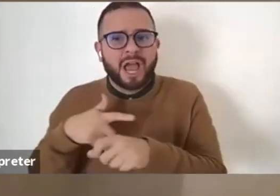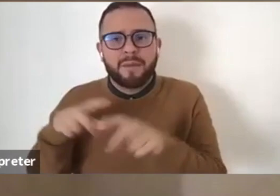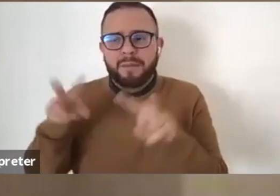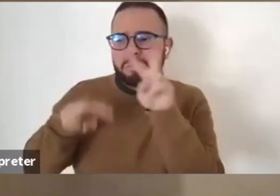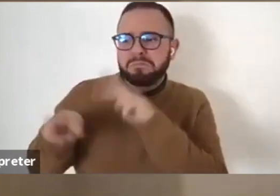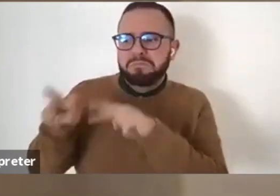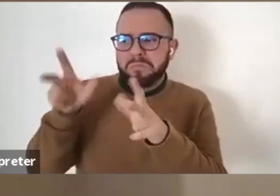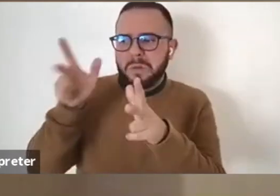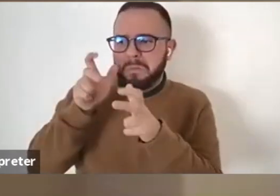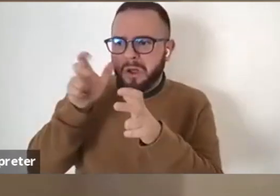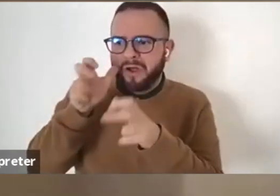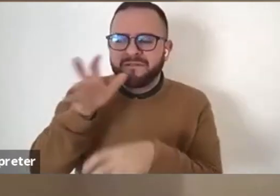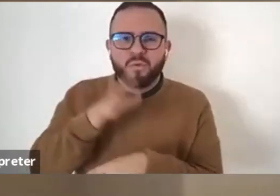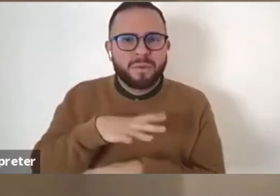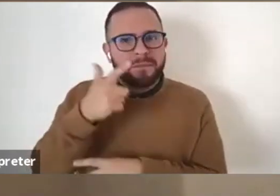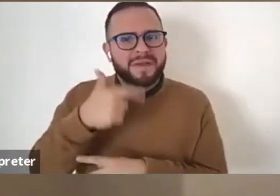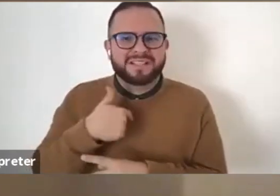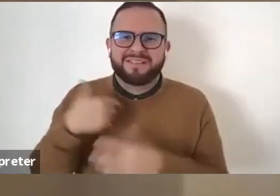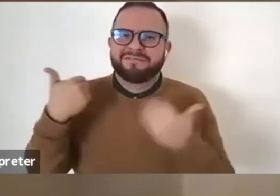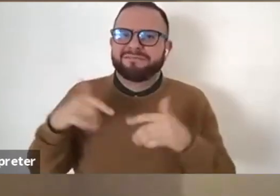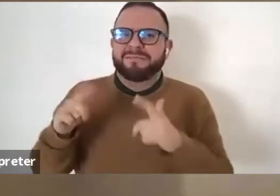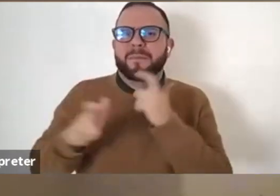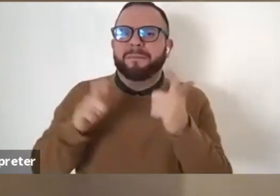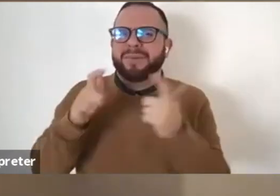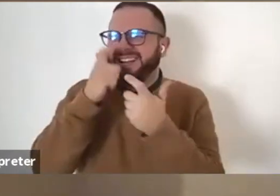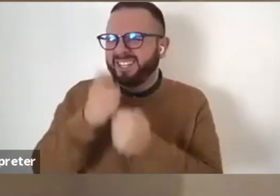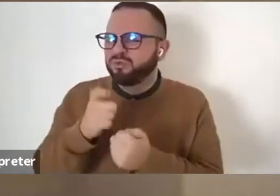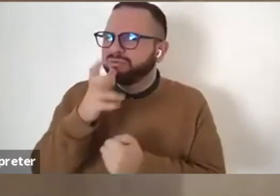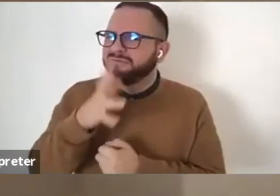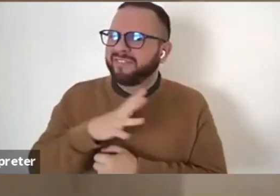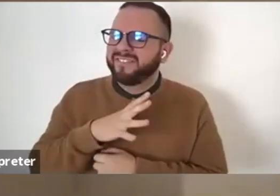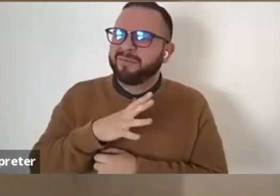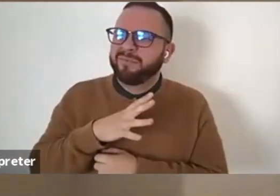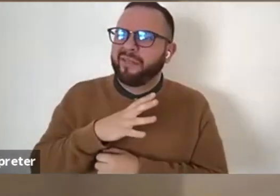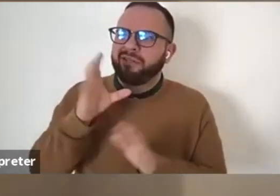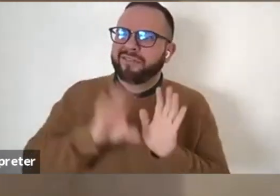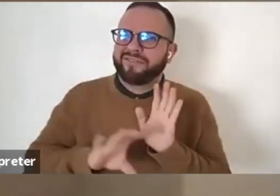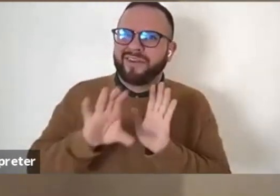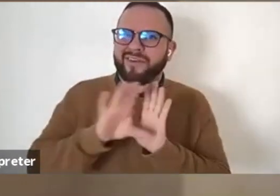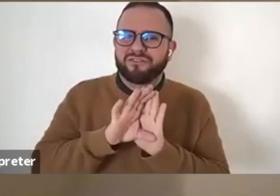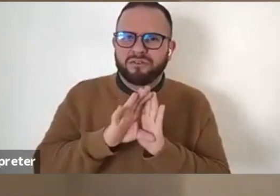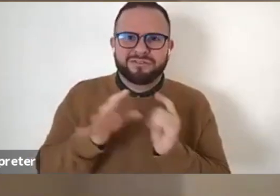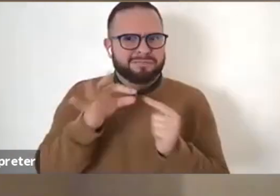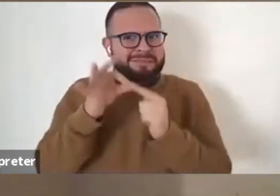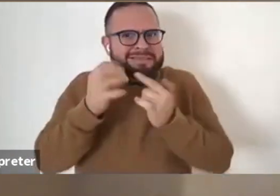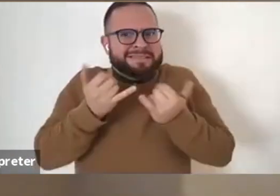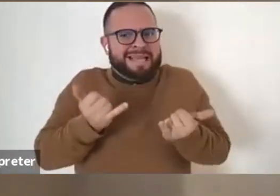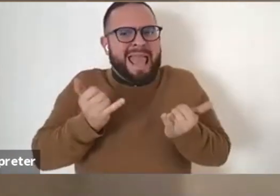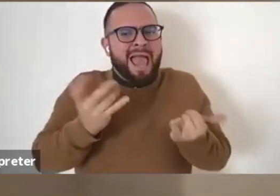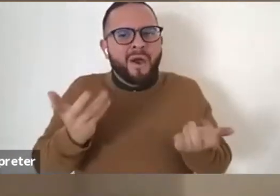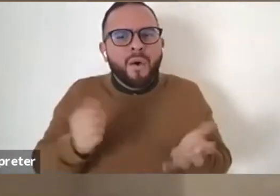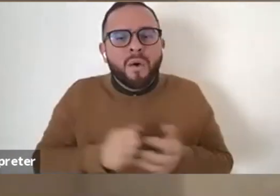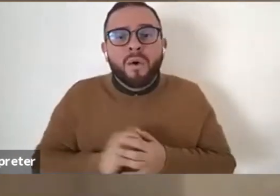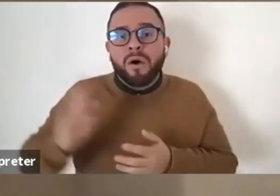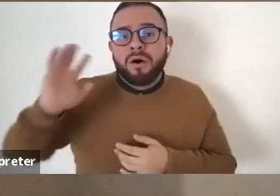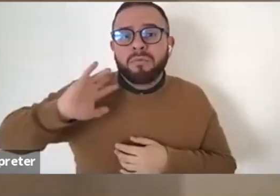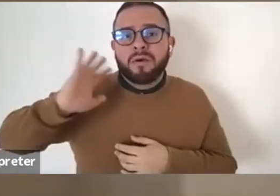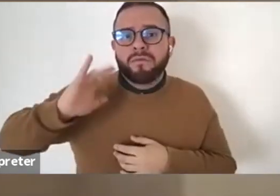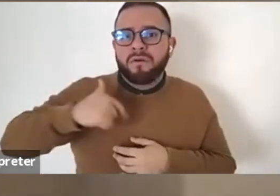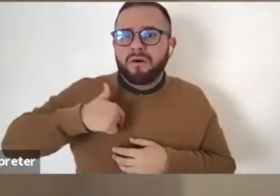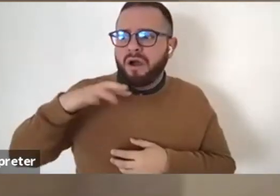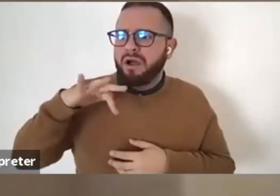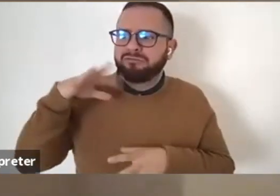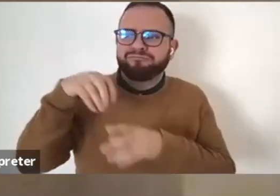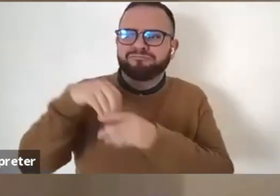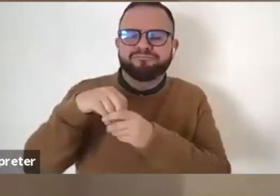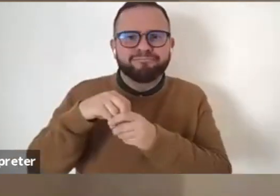interest in female characters, especially nowadays. I used to do films very